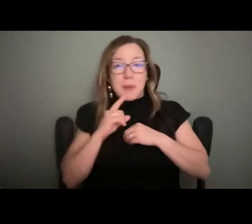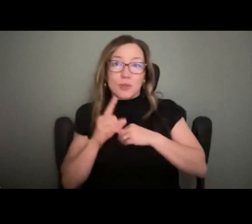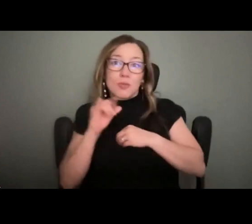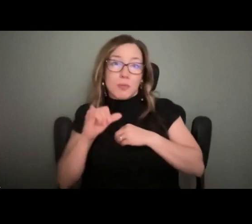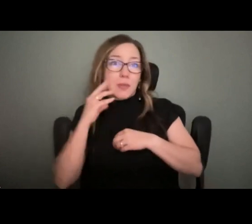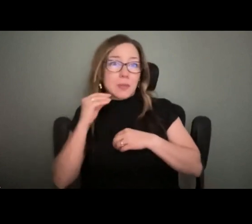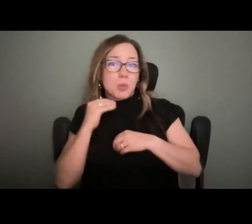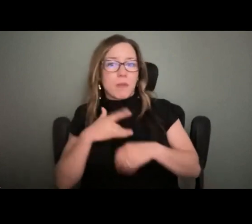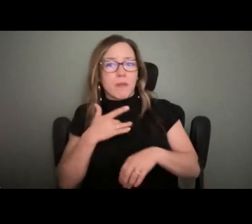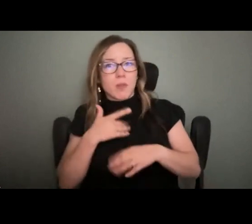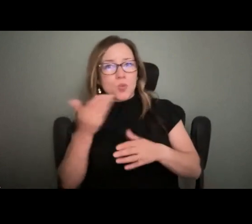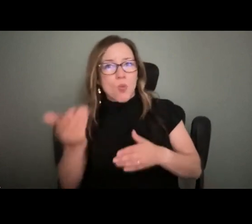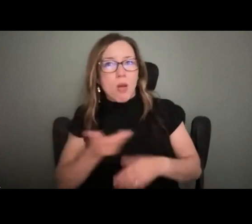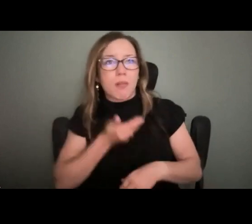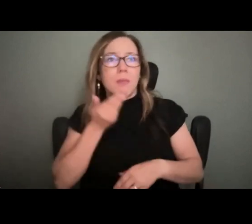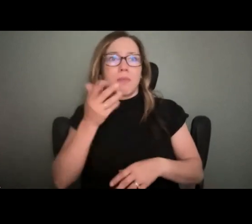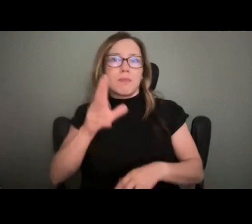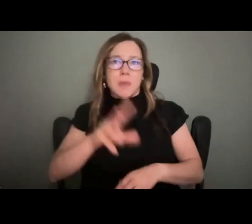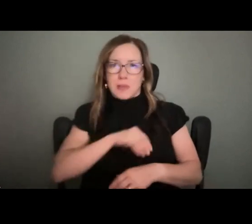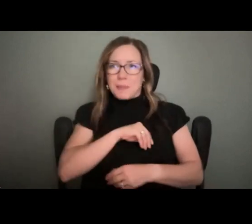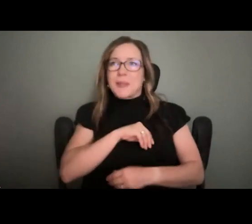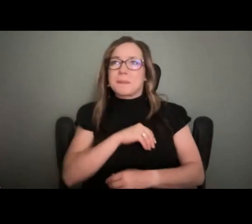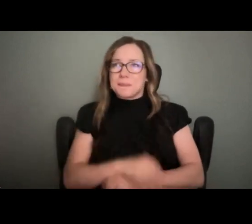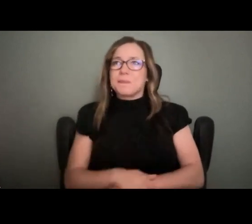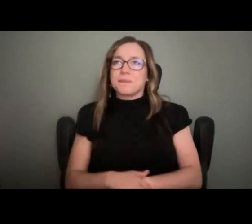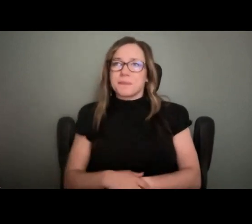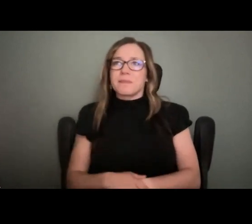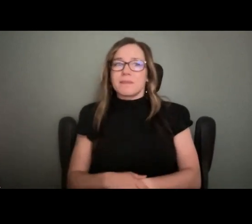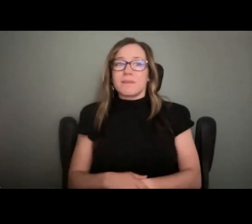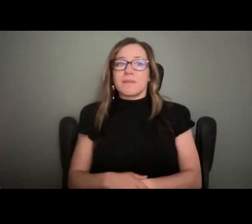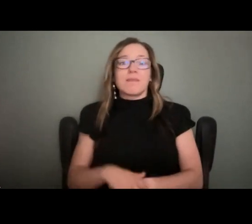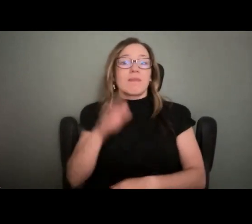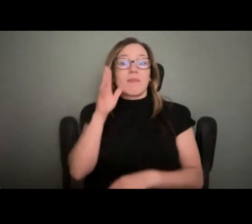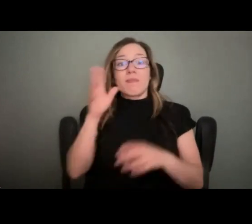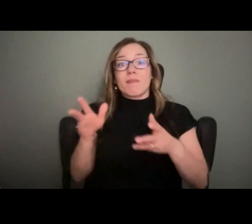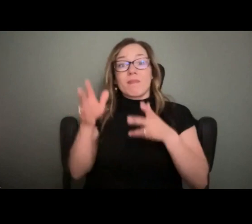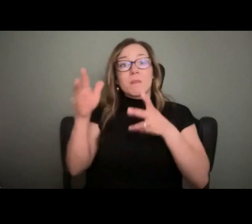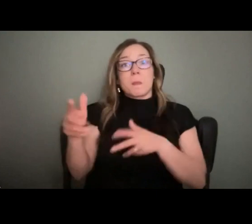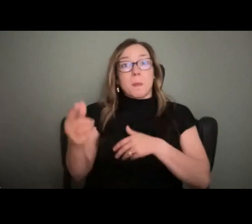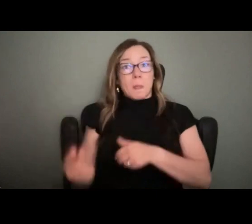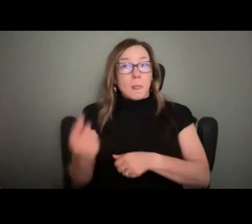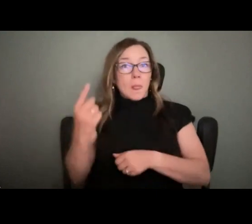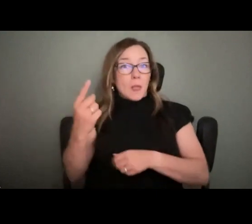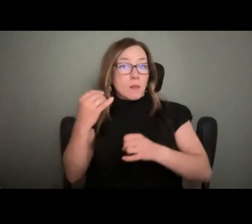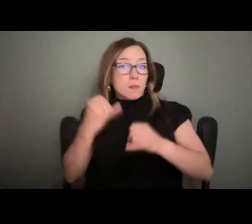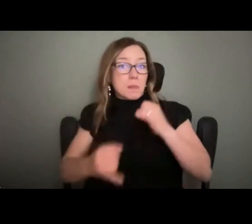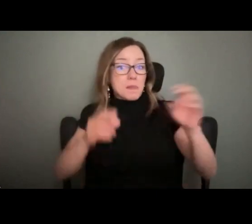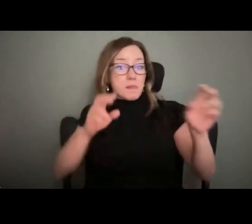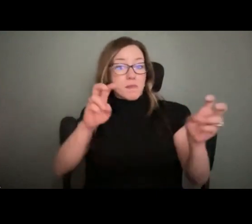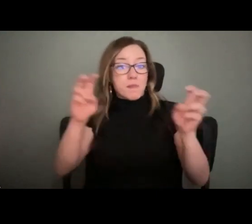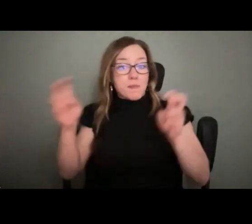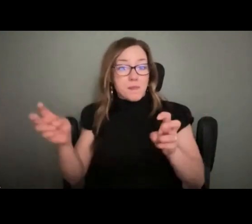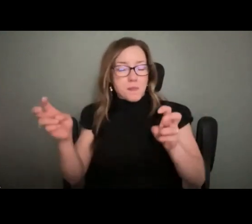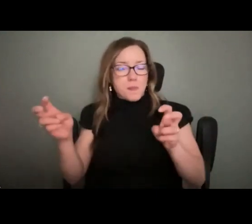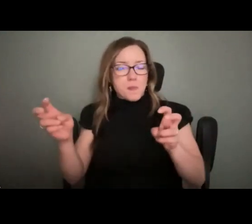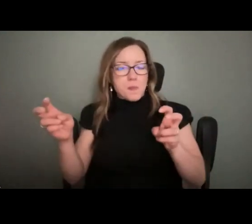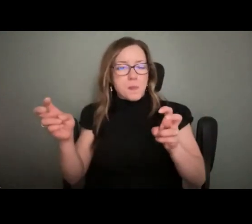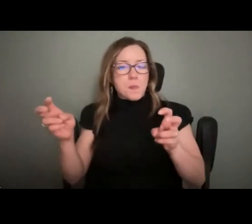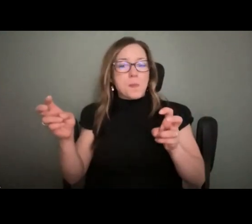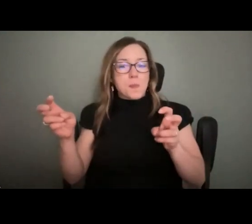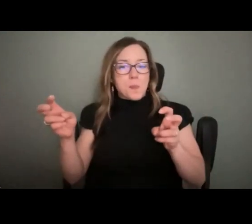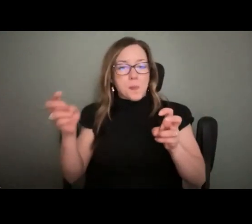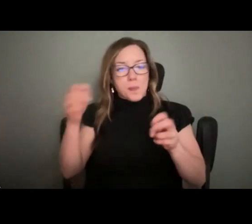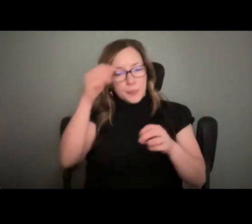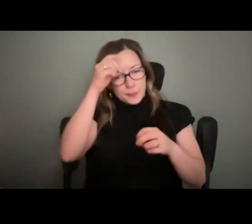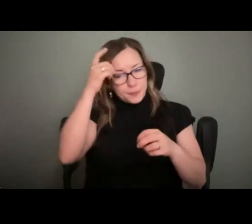feels welcoming and accepting. So I'll leave you with one final quote from a caregiver. This is somebody who, with her